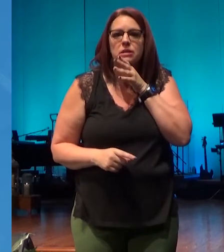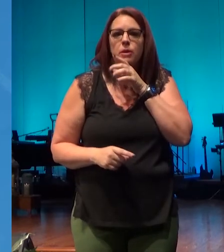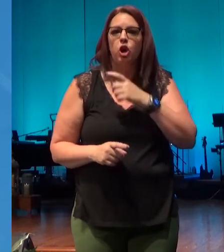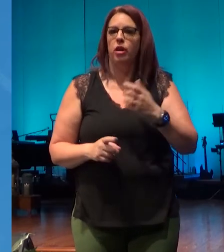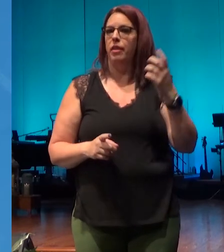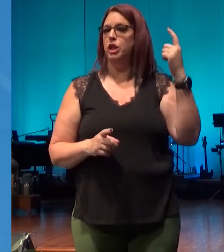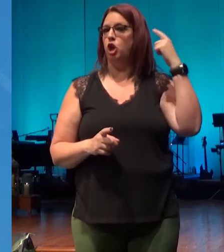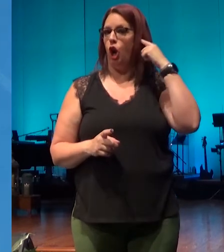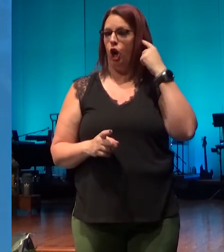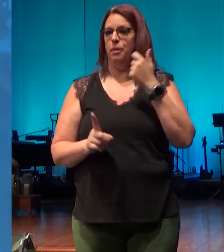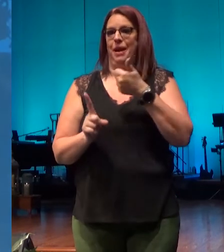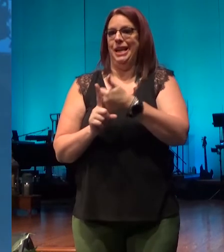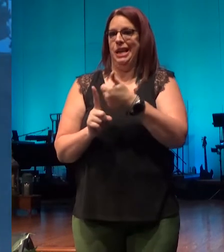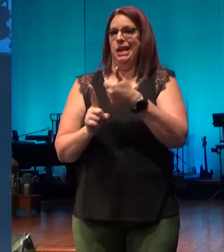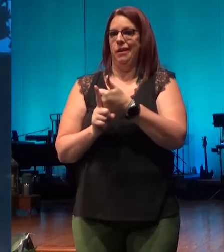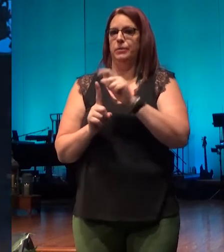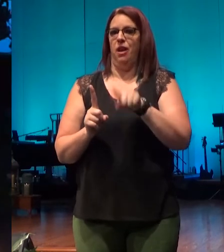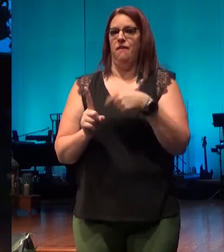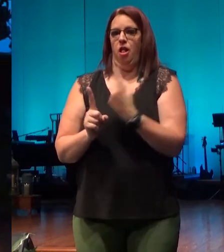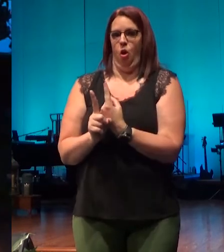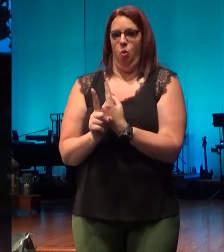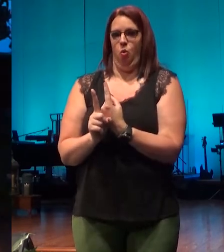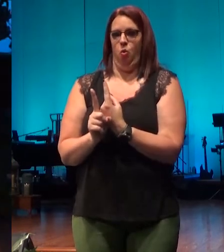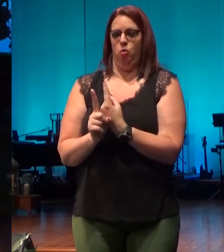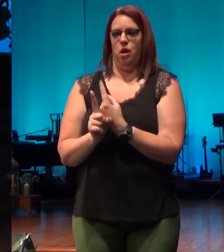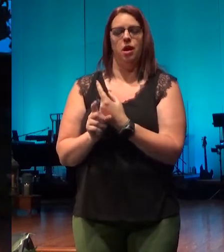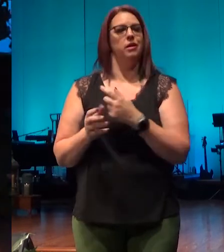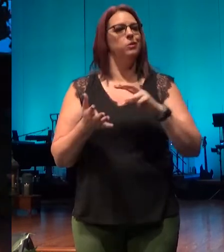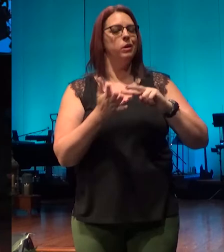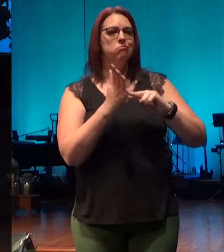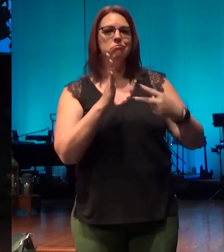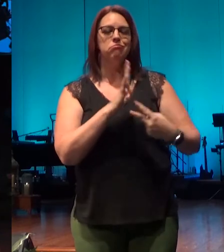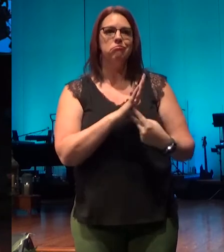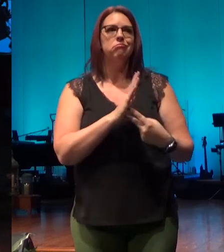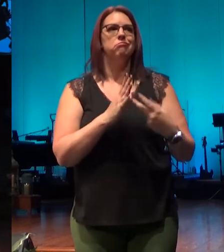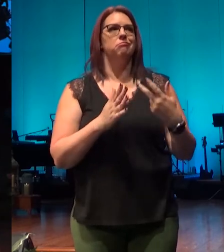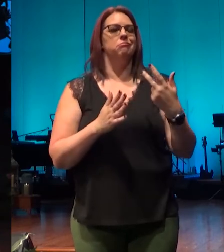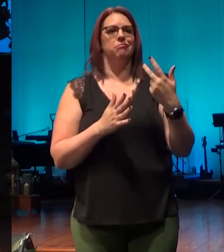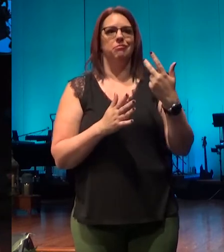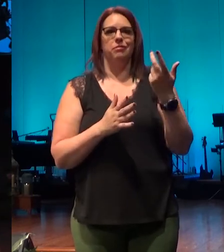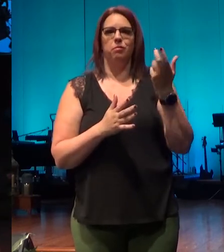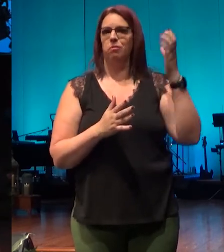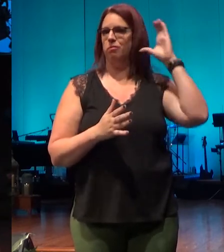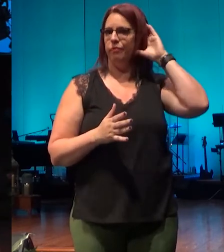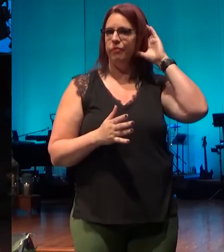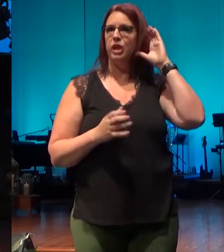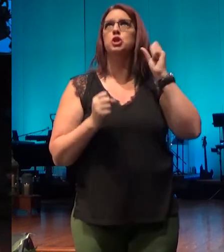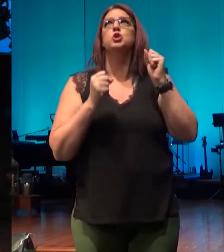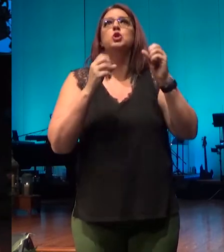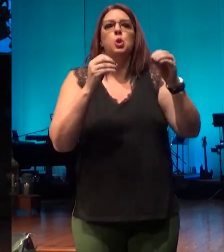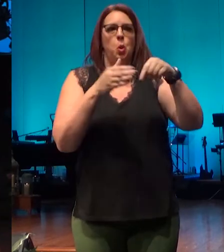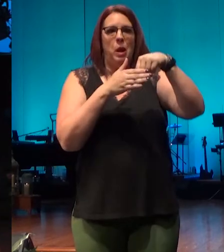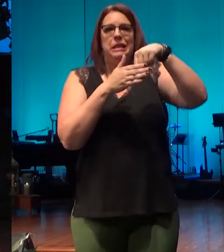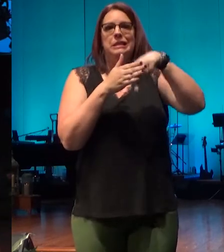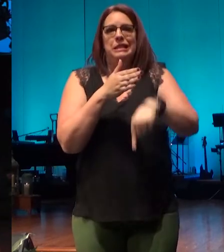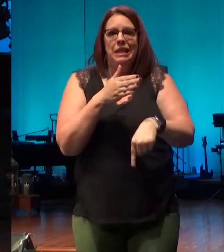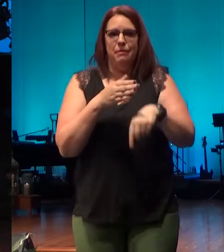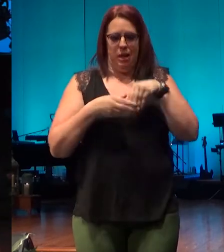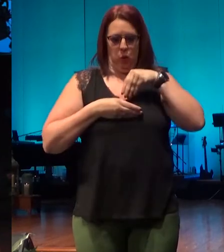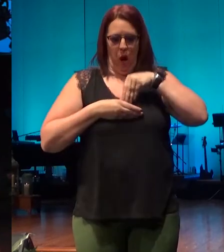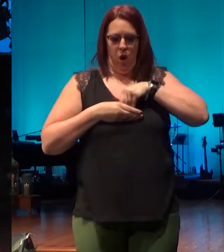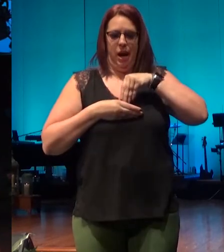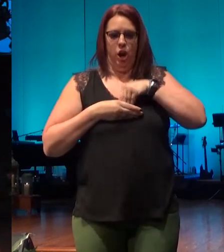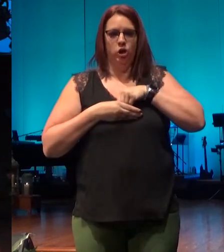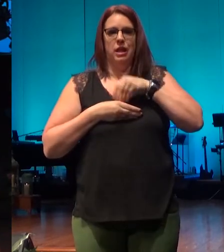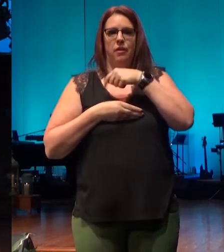alone." It's listening so profoundly to the inner aspect of us that we move forward